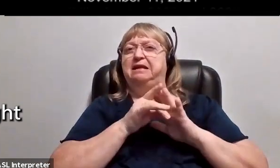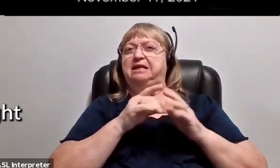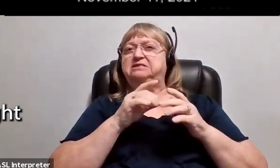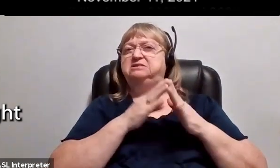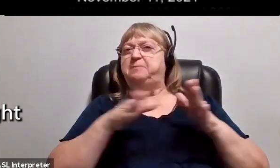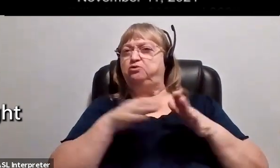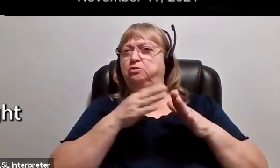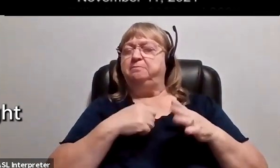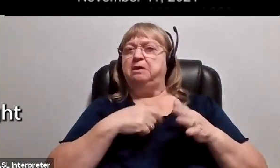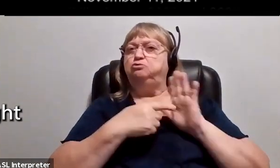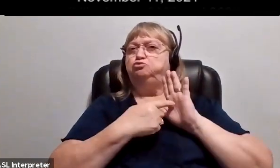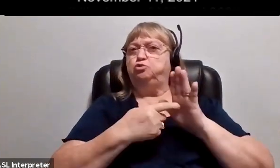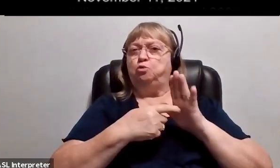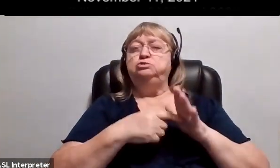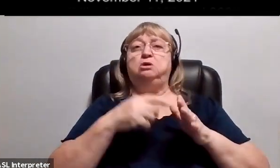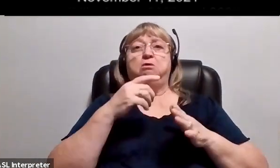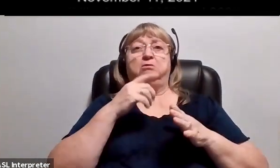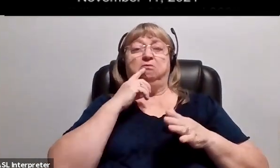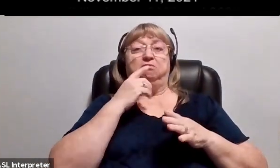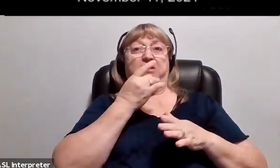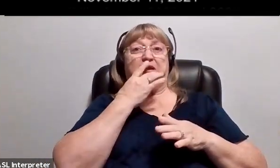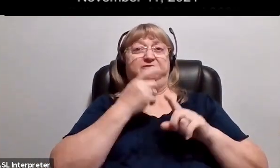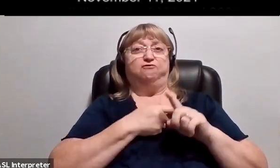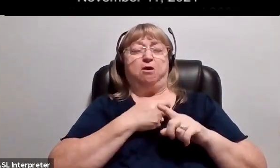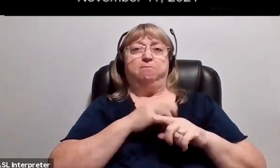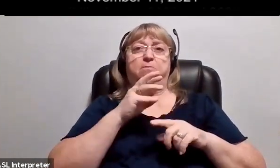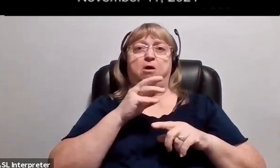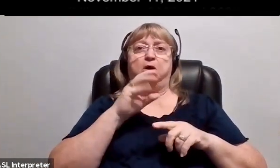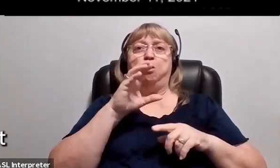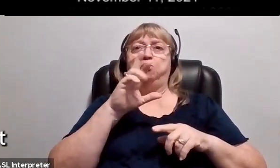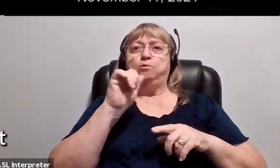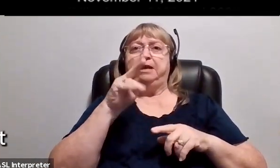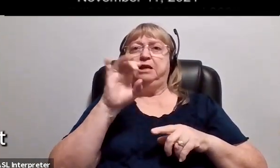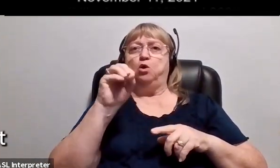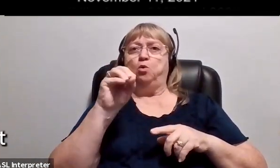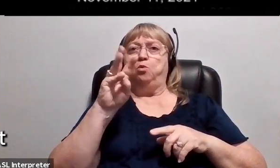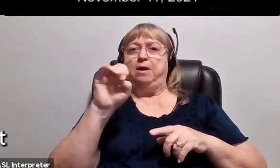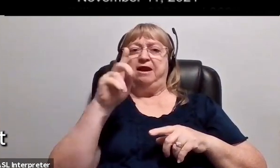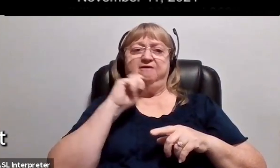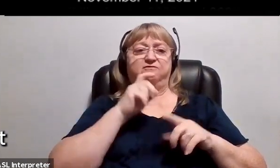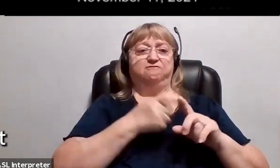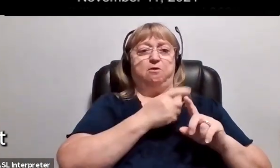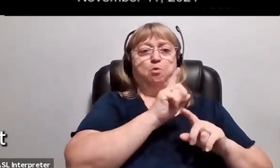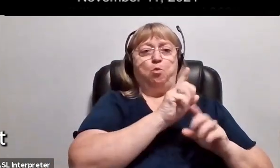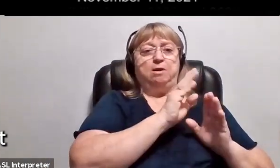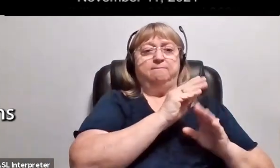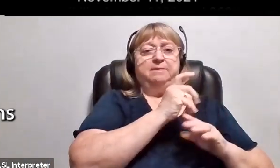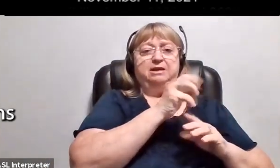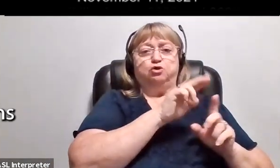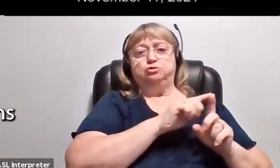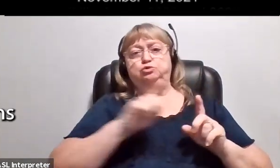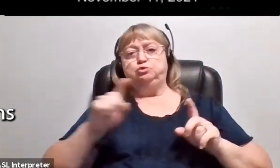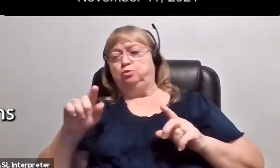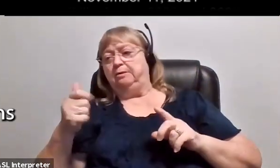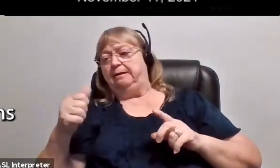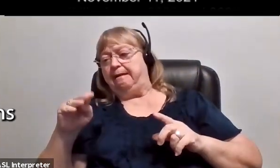what we know as light from radio waves, which have wavelengths on the order of 1 meter, all the way to gamma rays, which are the highest energy light that we